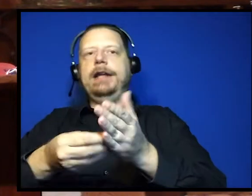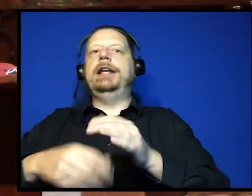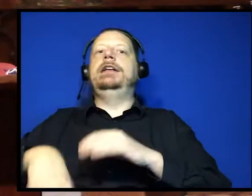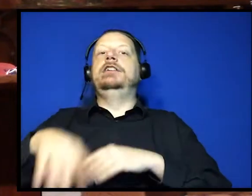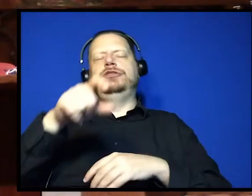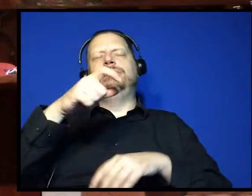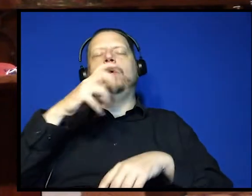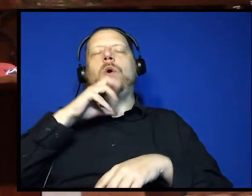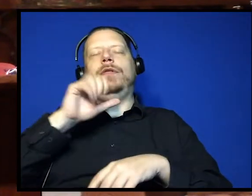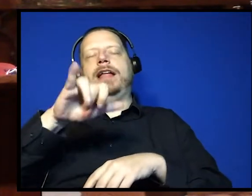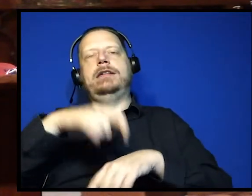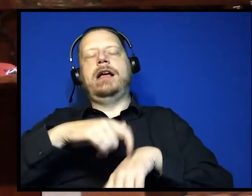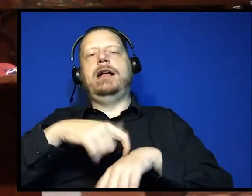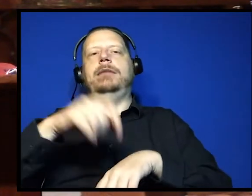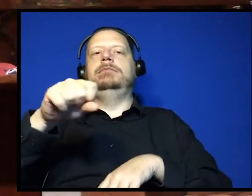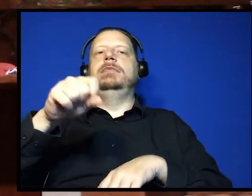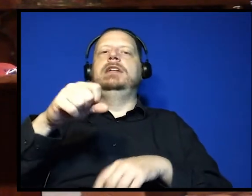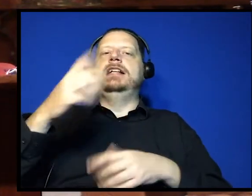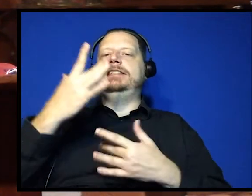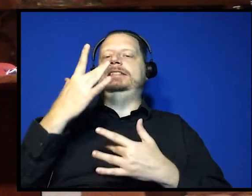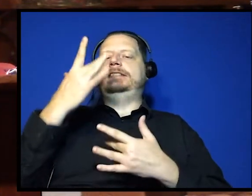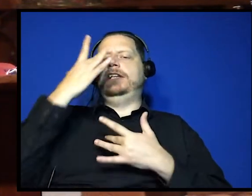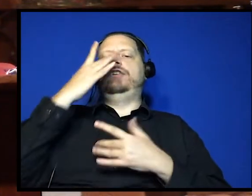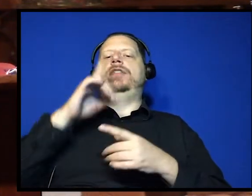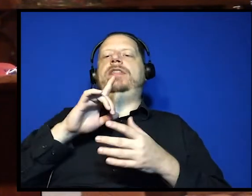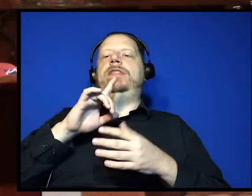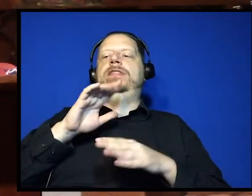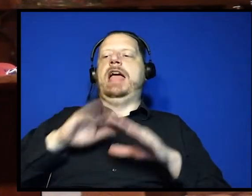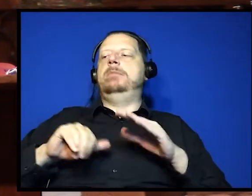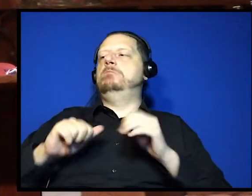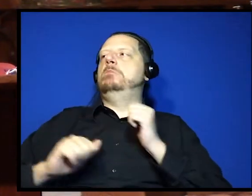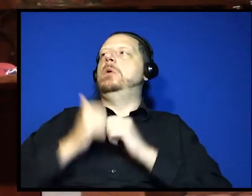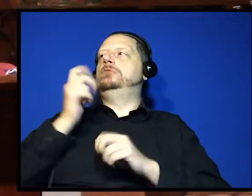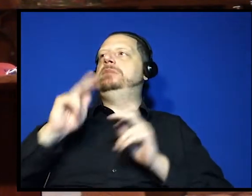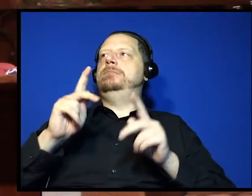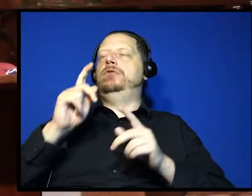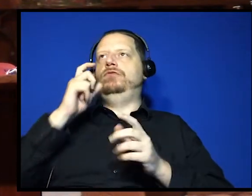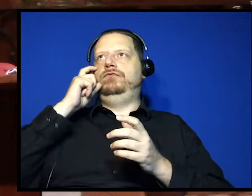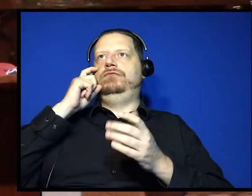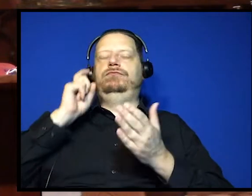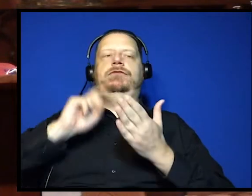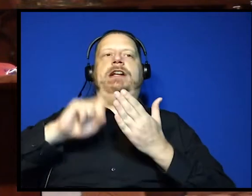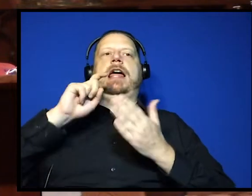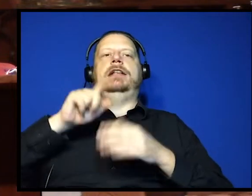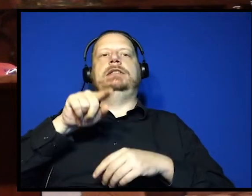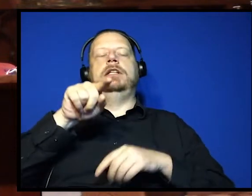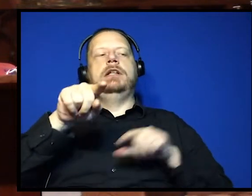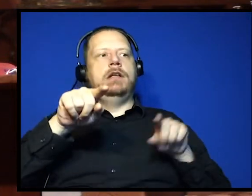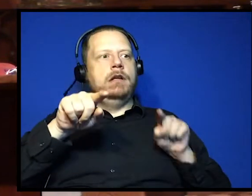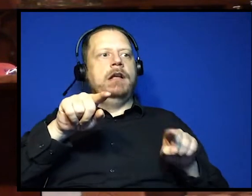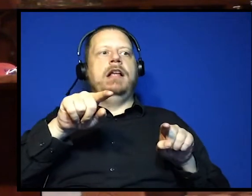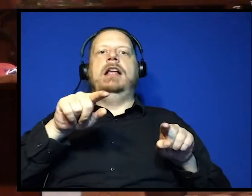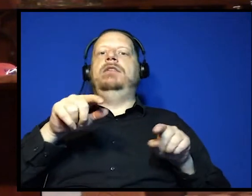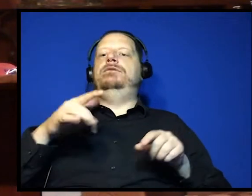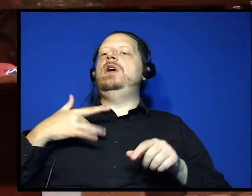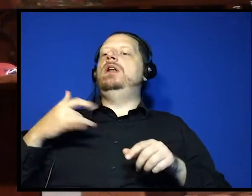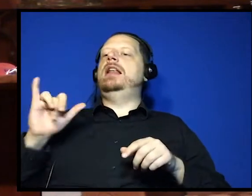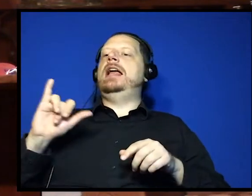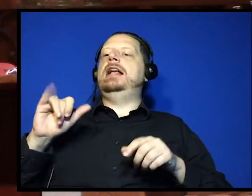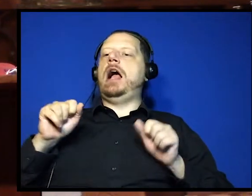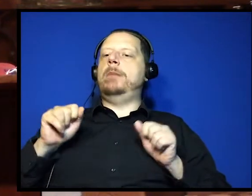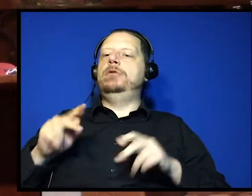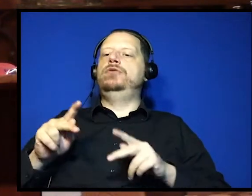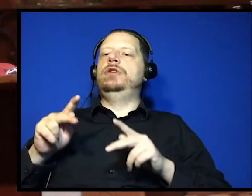elderly at that time, and she was sicker than I think a lot of people realized, it felt like this opportunity or